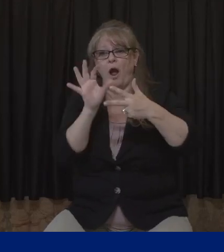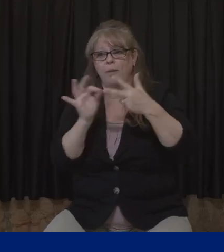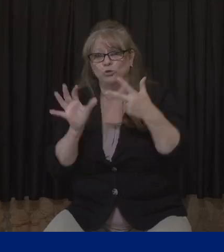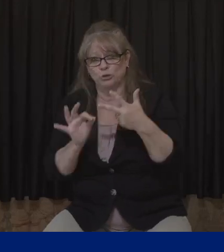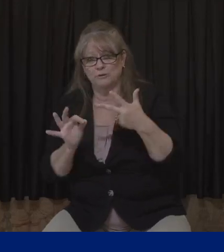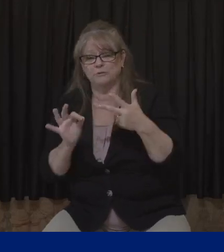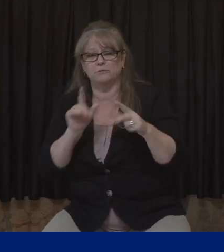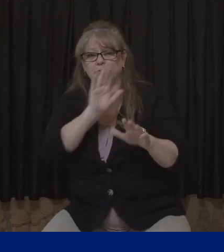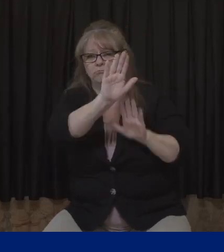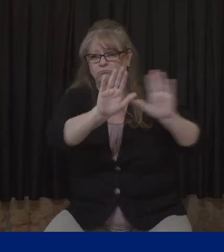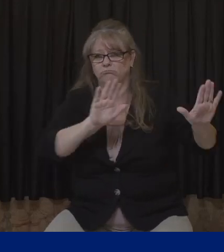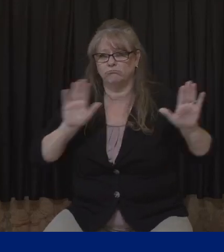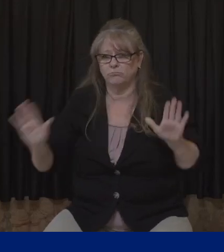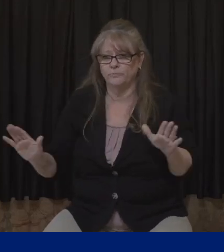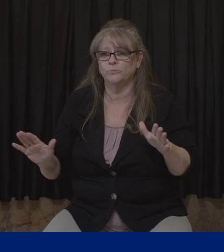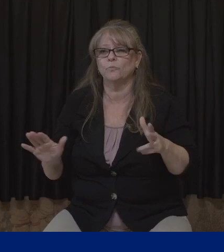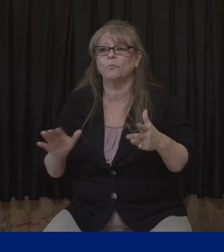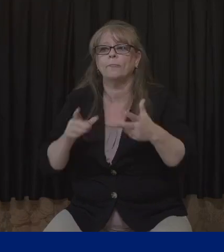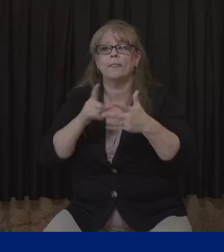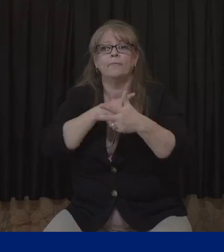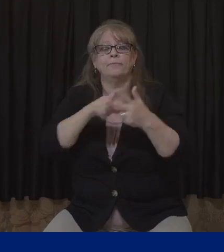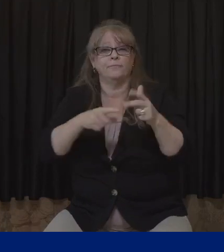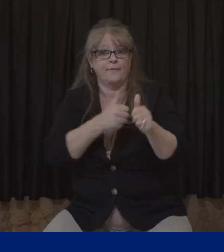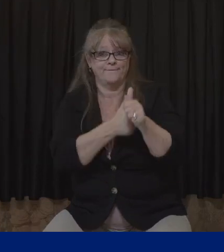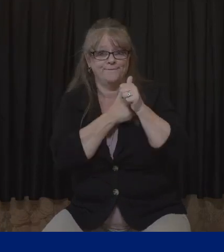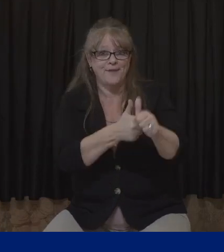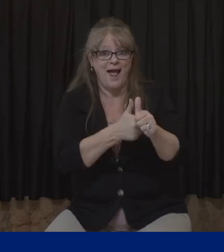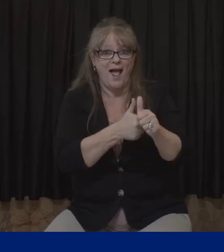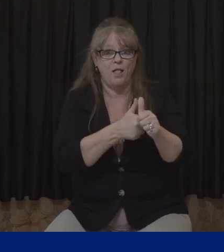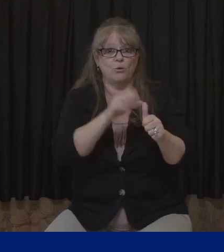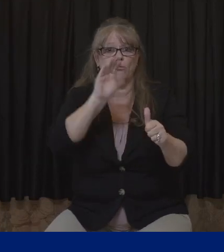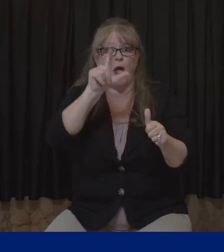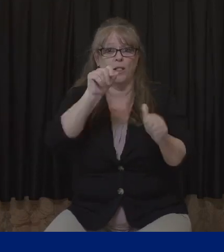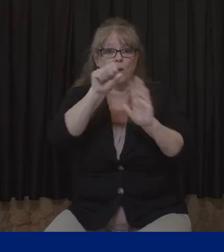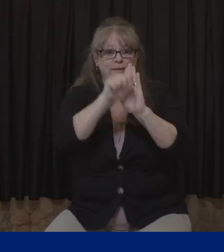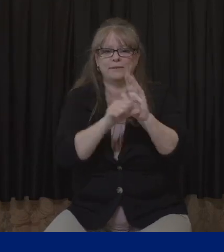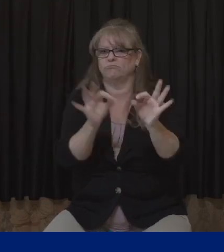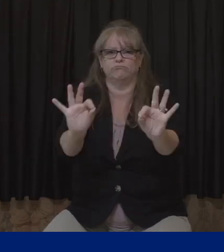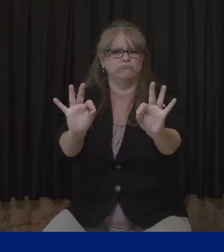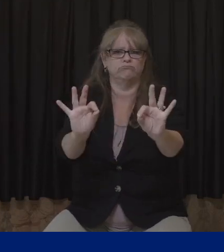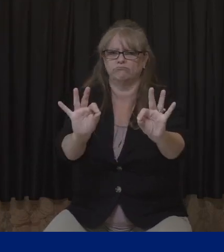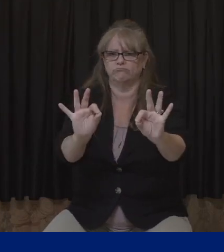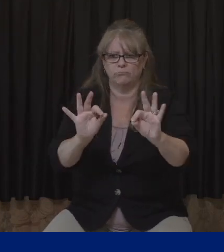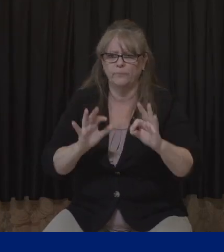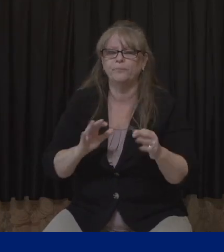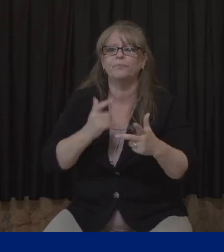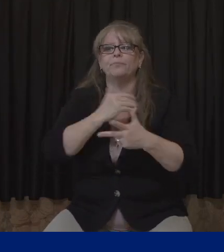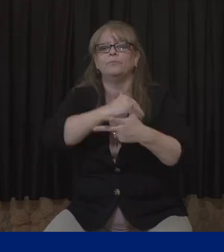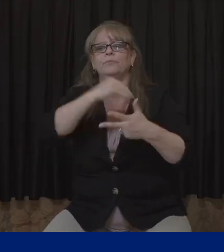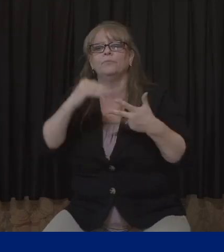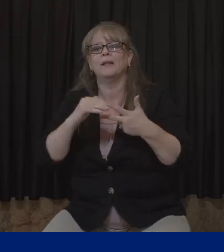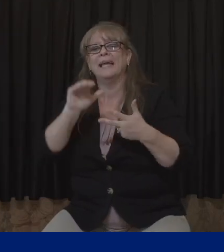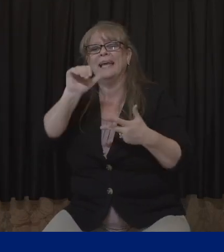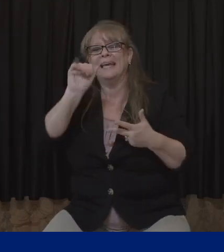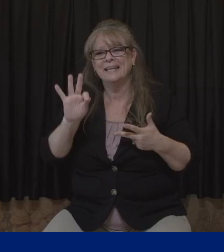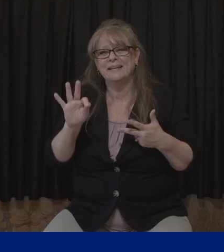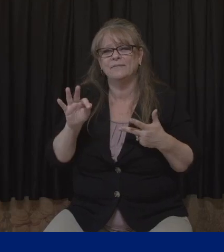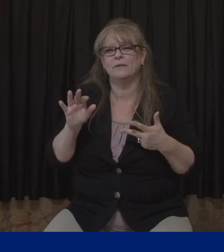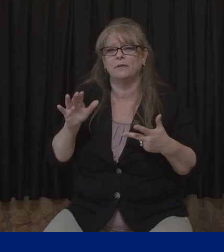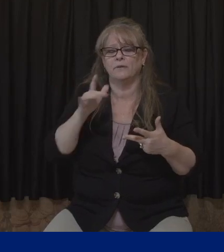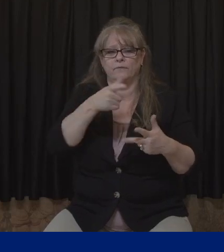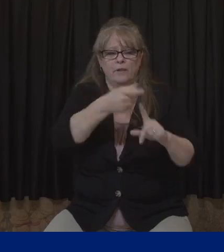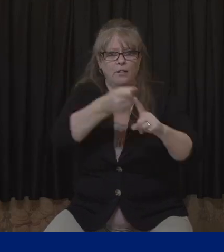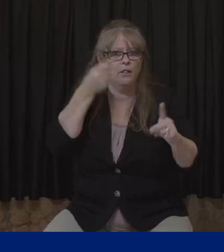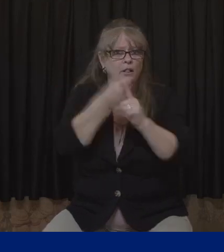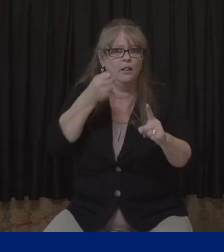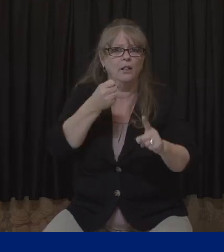That's perfect, no problem there, simple. They can also, especially if they have hotspots or have larger areas, they can continue to have more